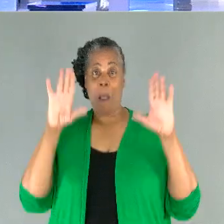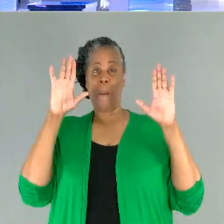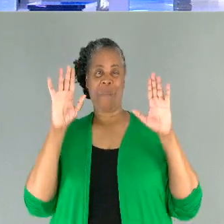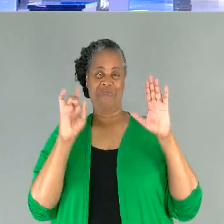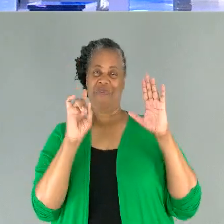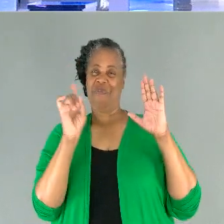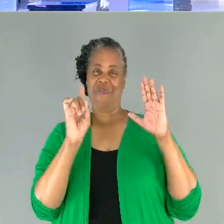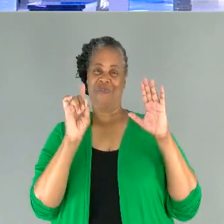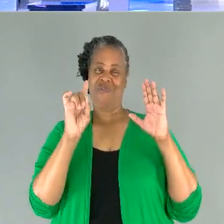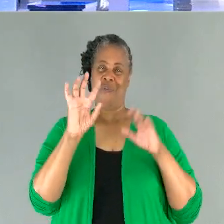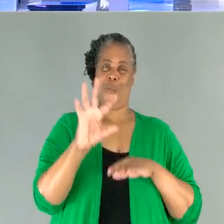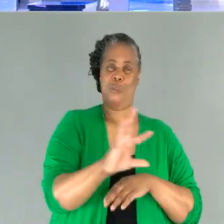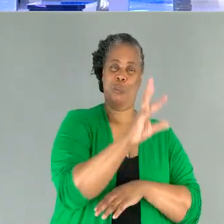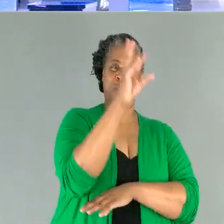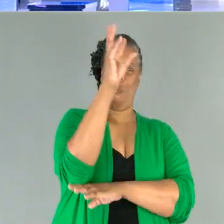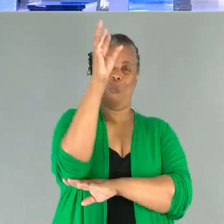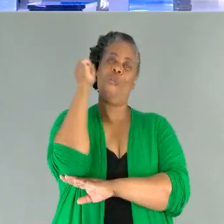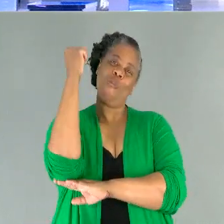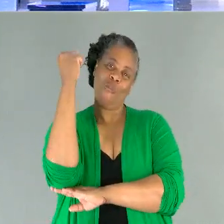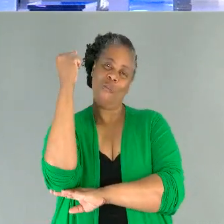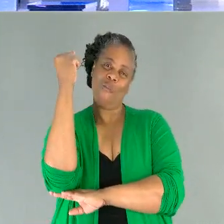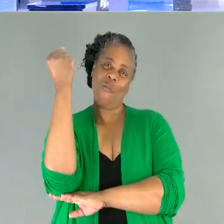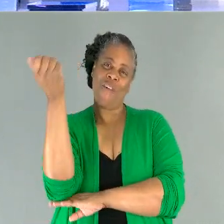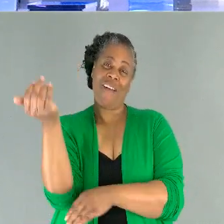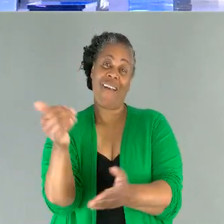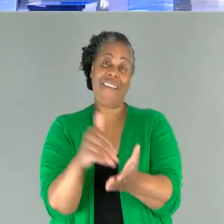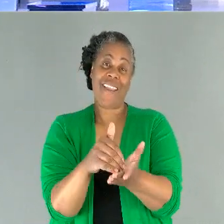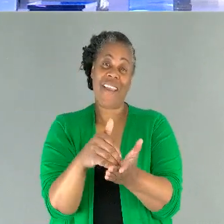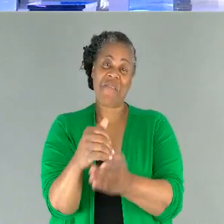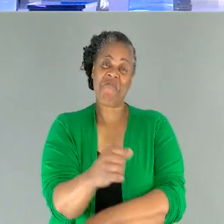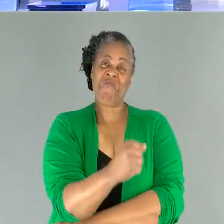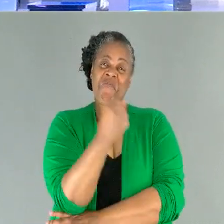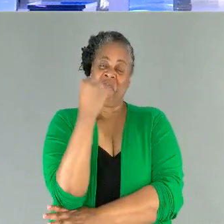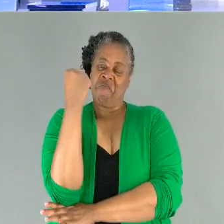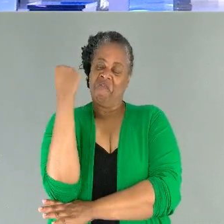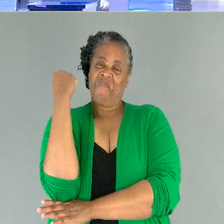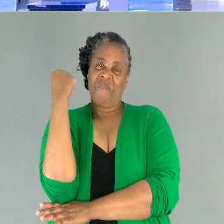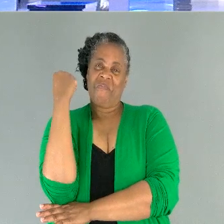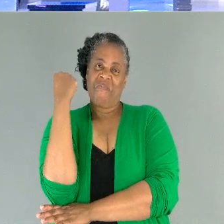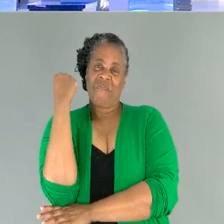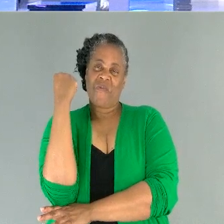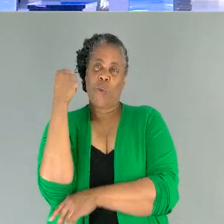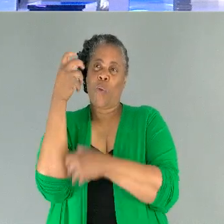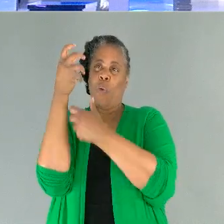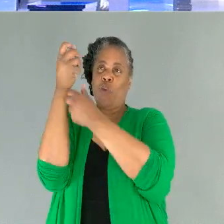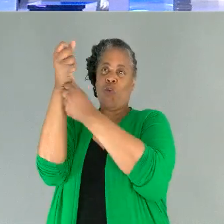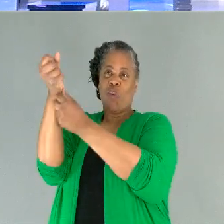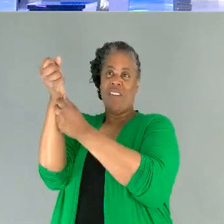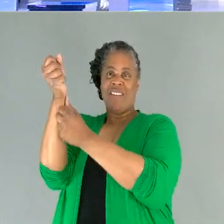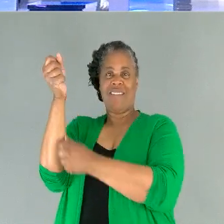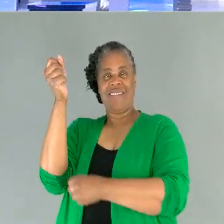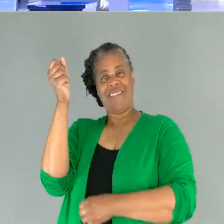She had to get back up. And she had to place herself back